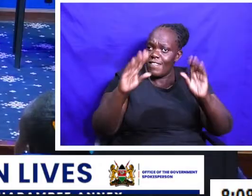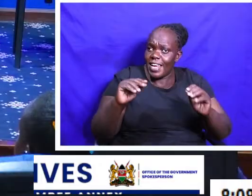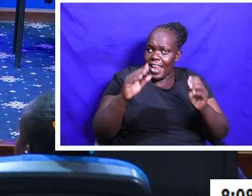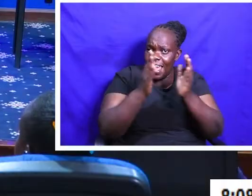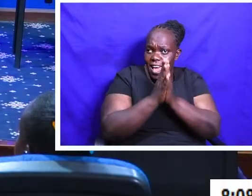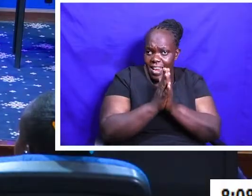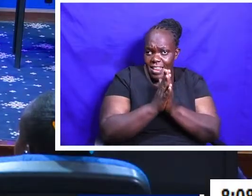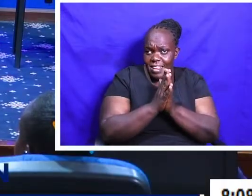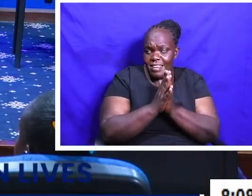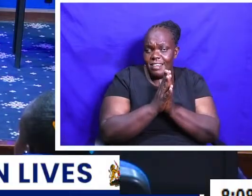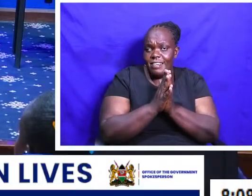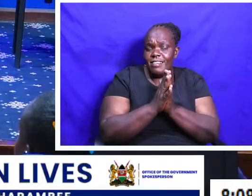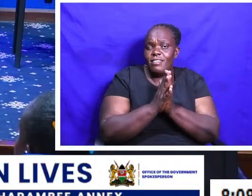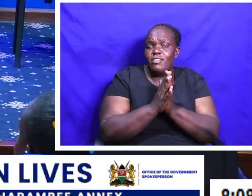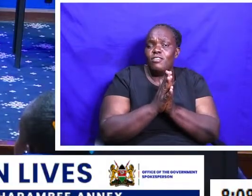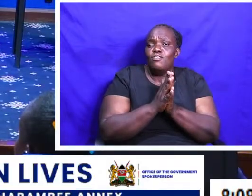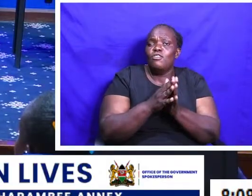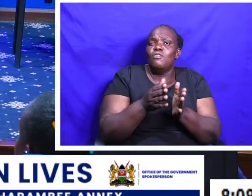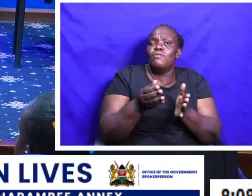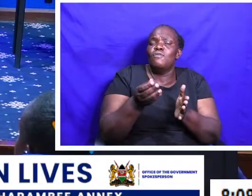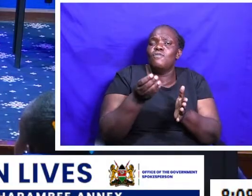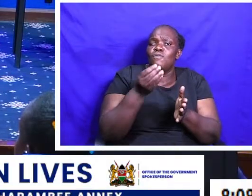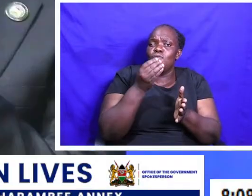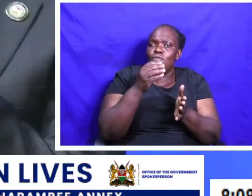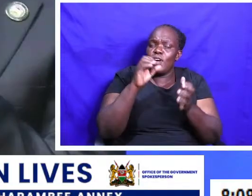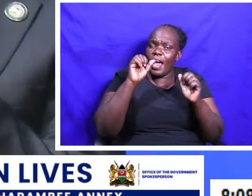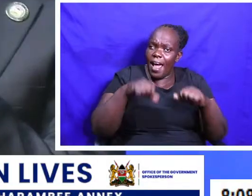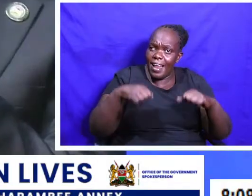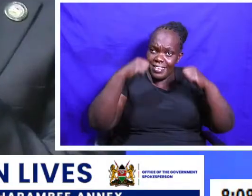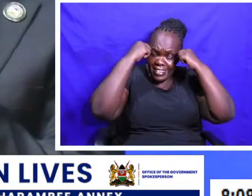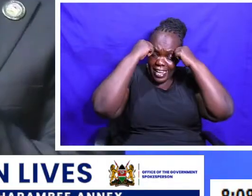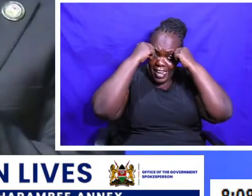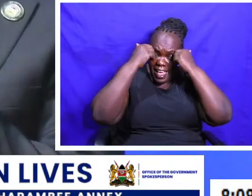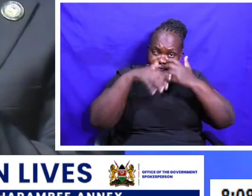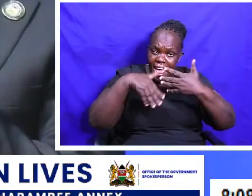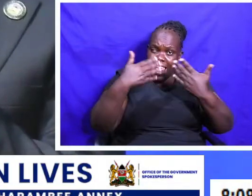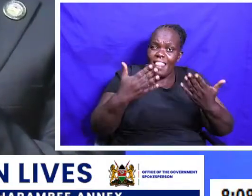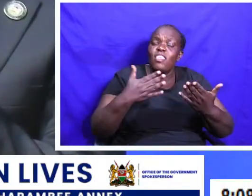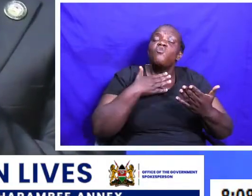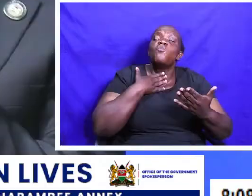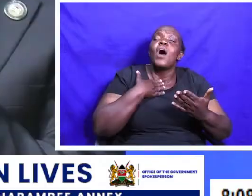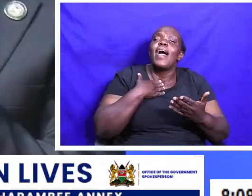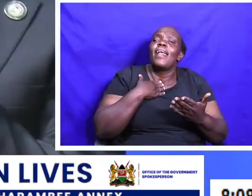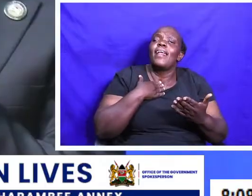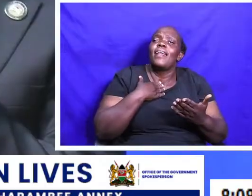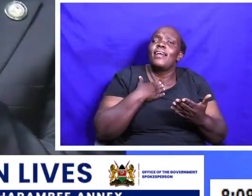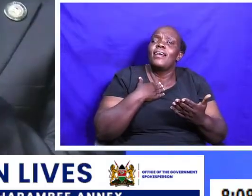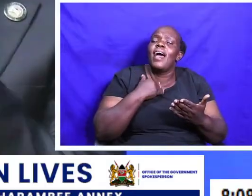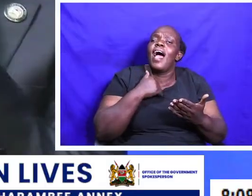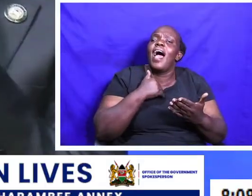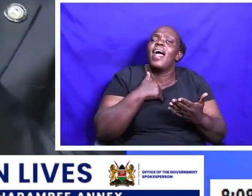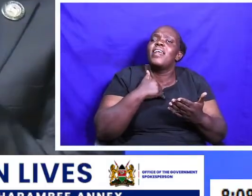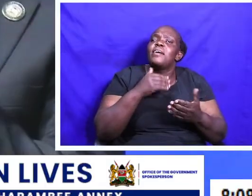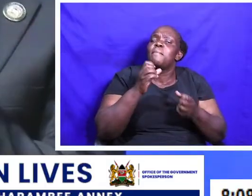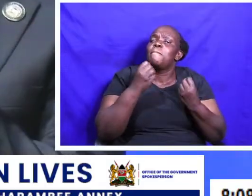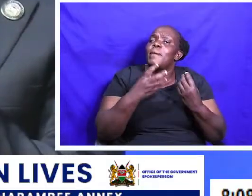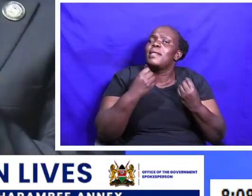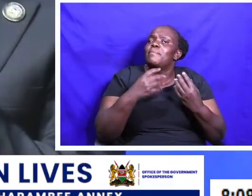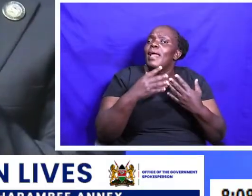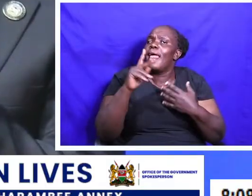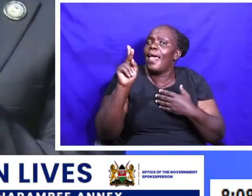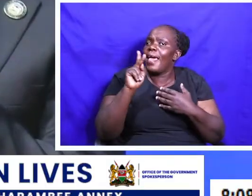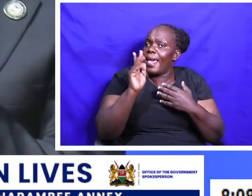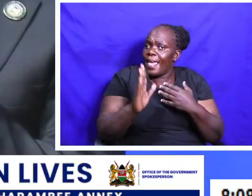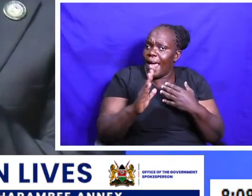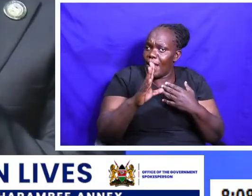they also not only gave full scholarships, you could study any discipline you wanted. So we had many Kenyans go